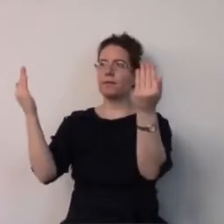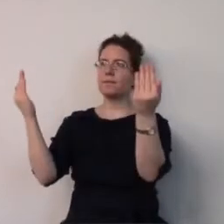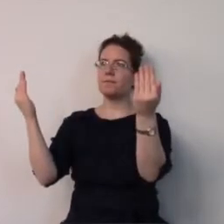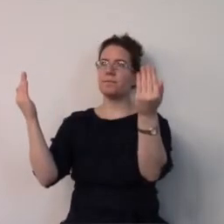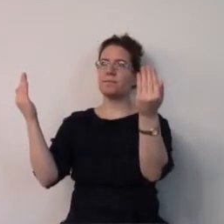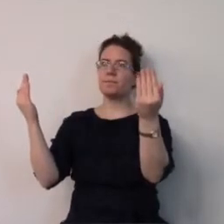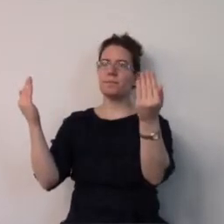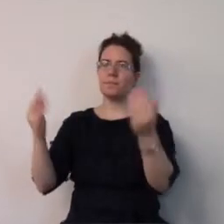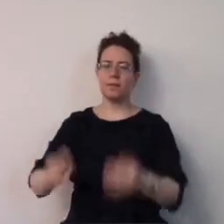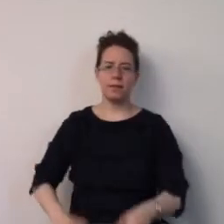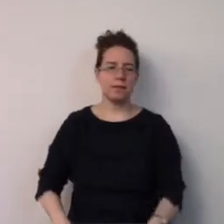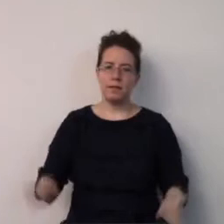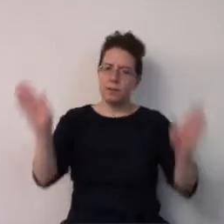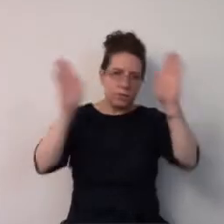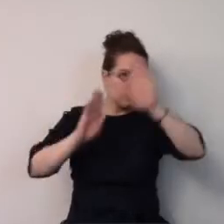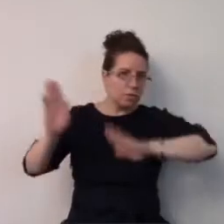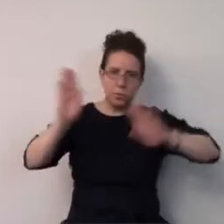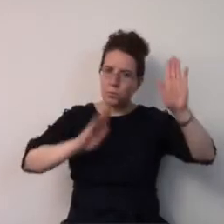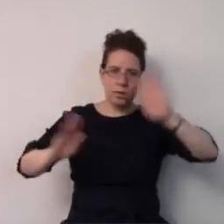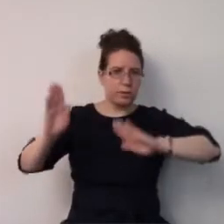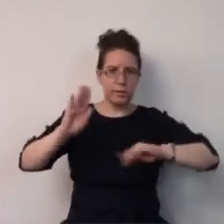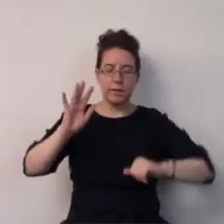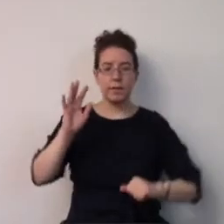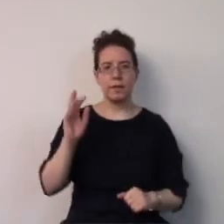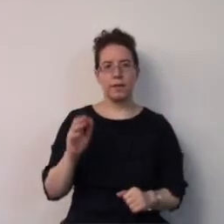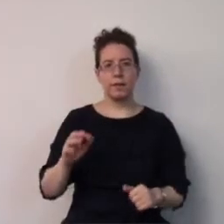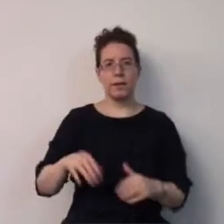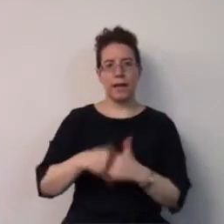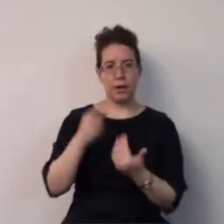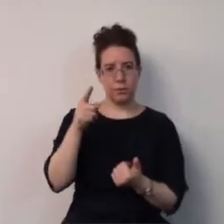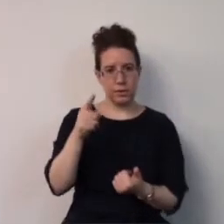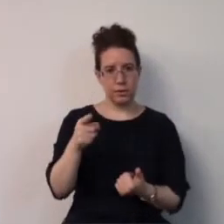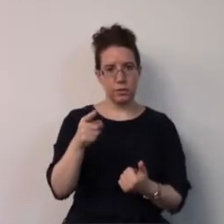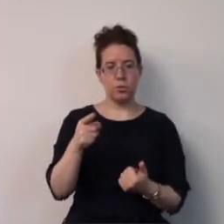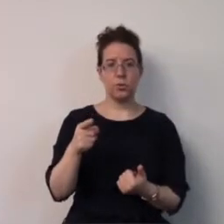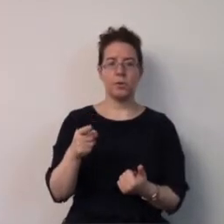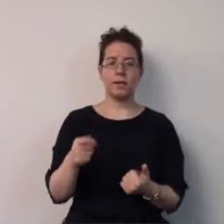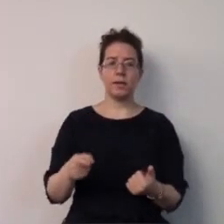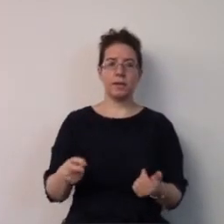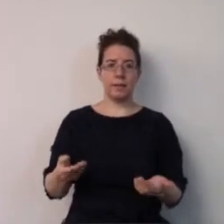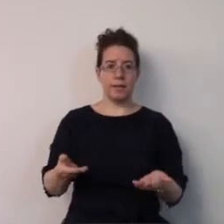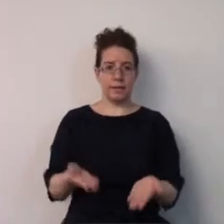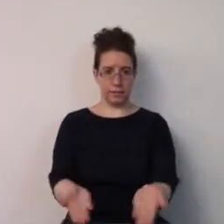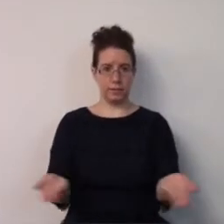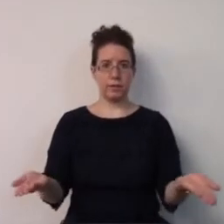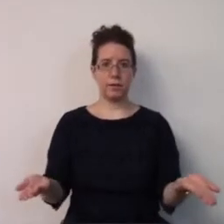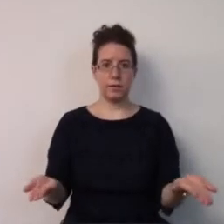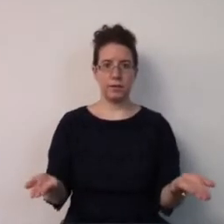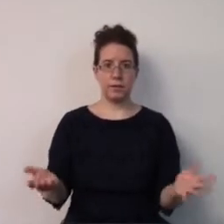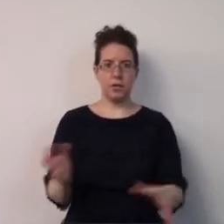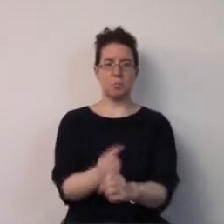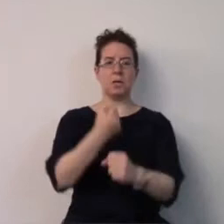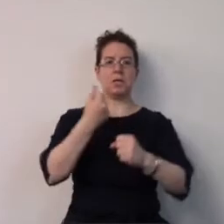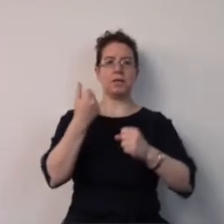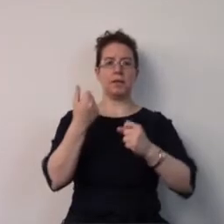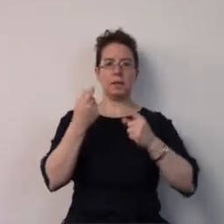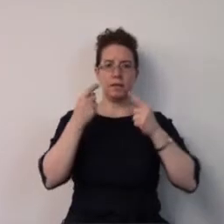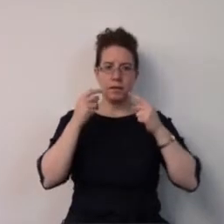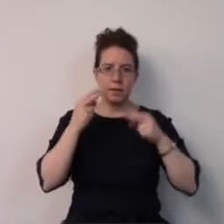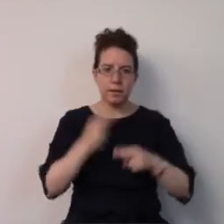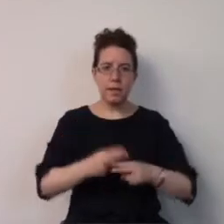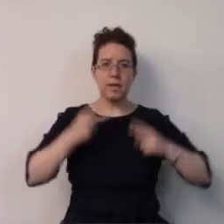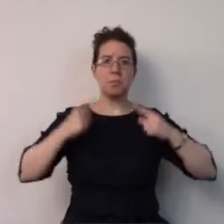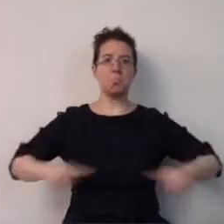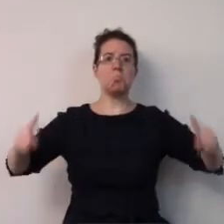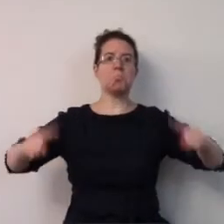change and have a turn about in the way in the direction you're going and become like little children. And he gives the characteristic